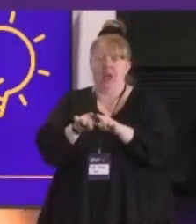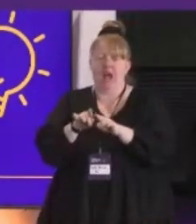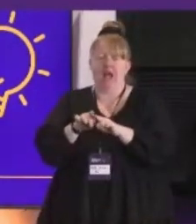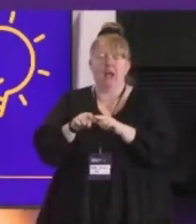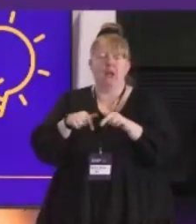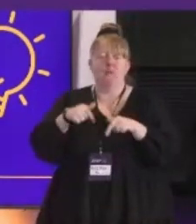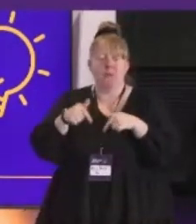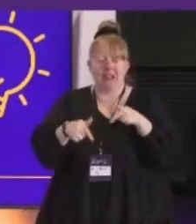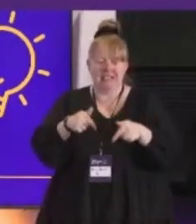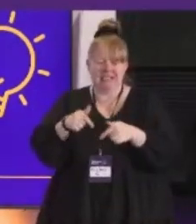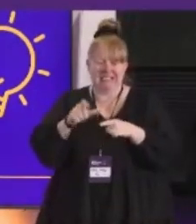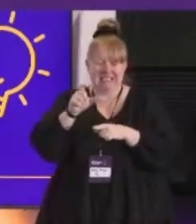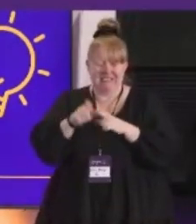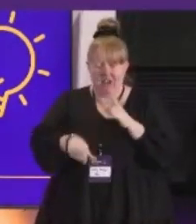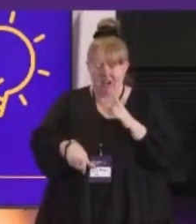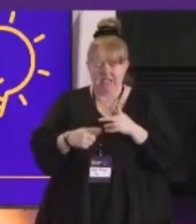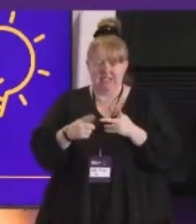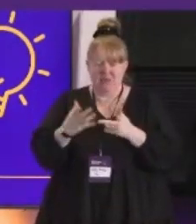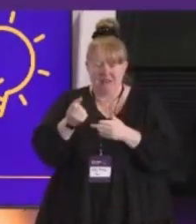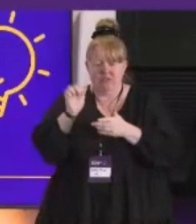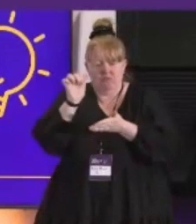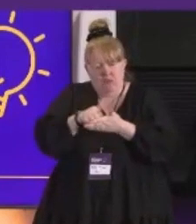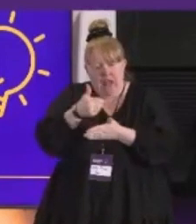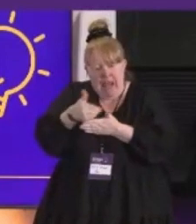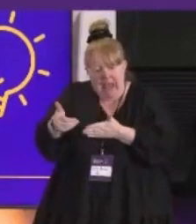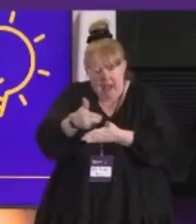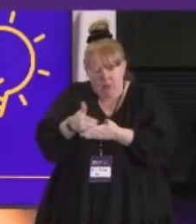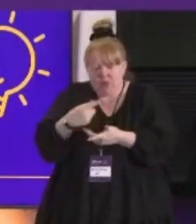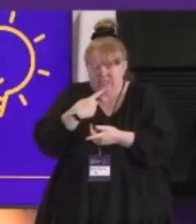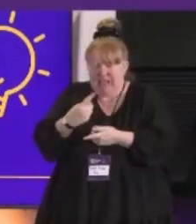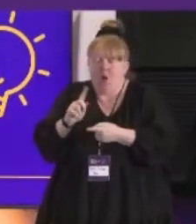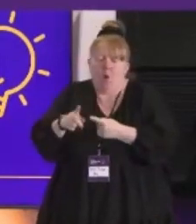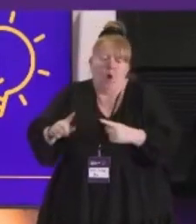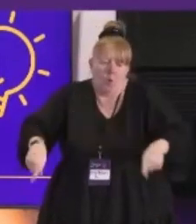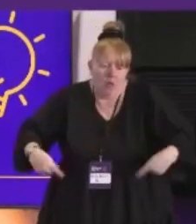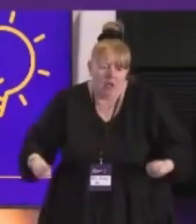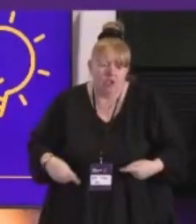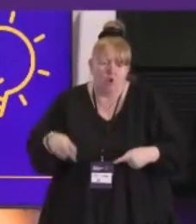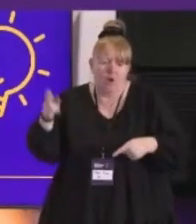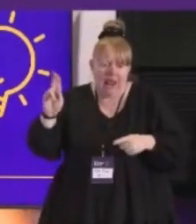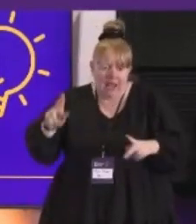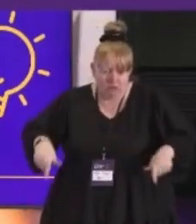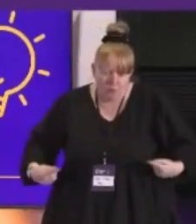have that language and you're able to approach the conversation. And Zoe, that's clearly